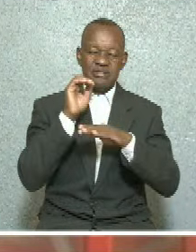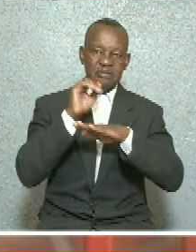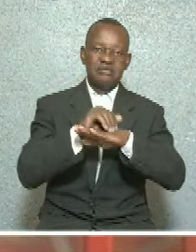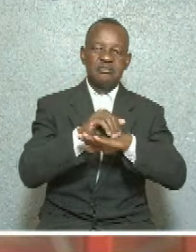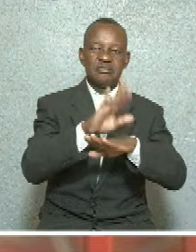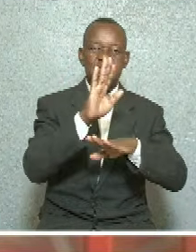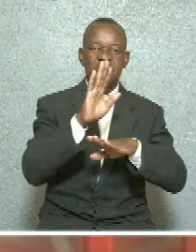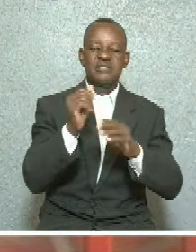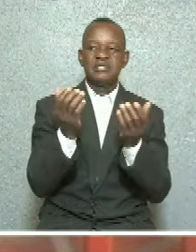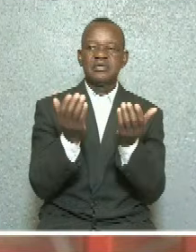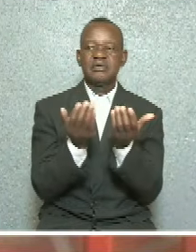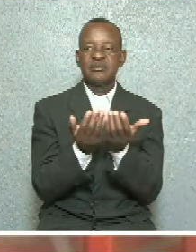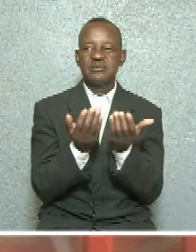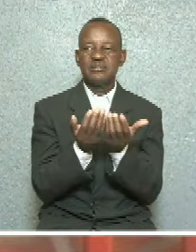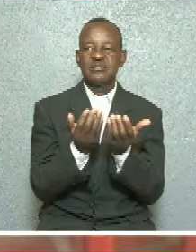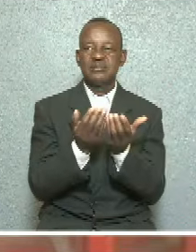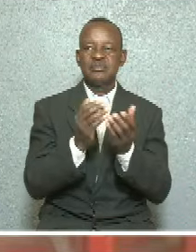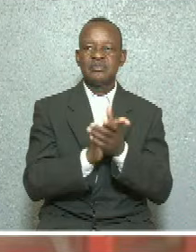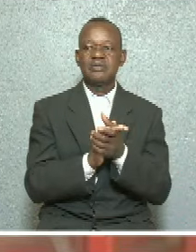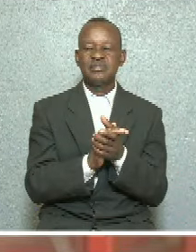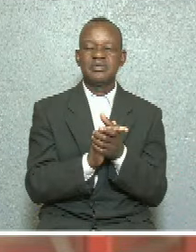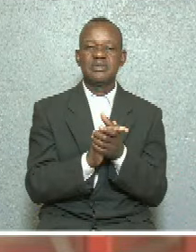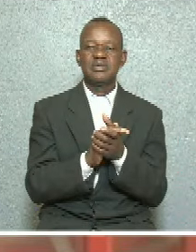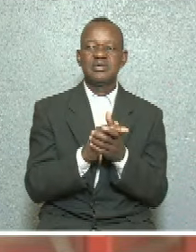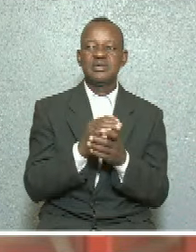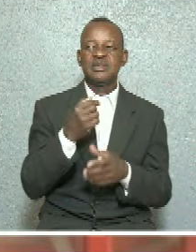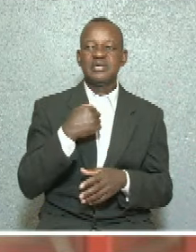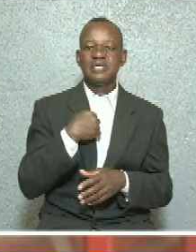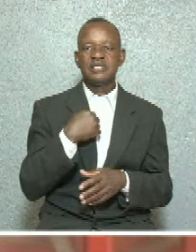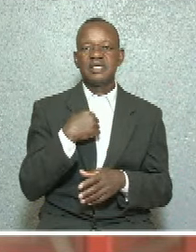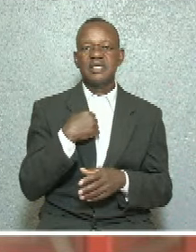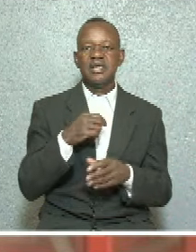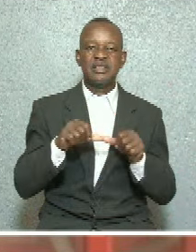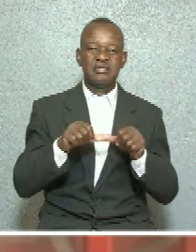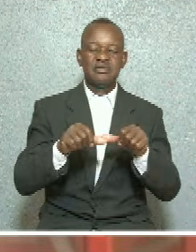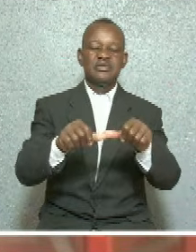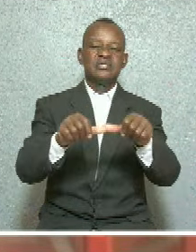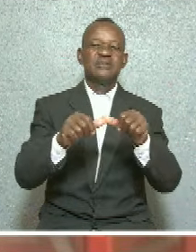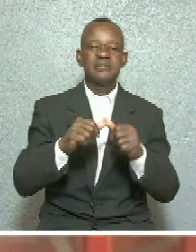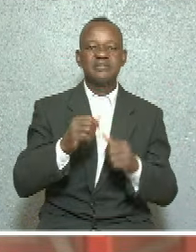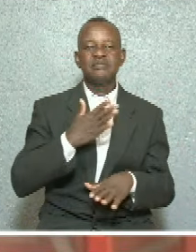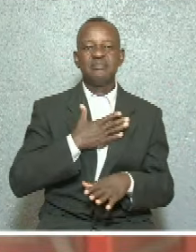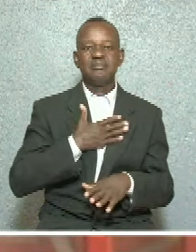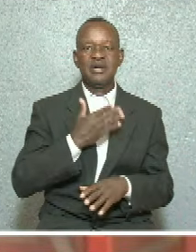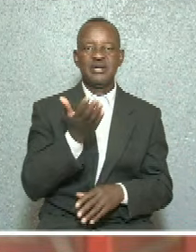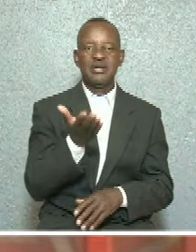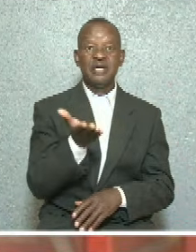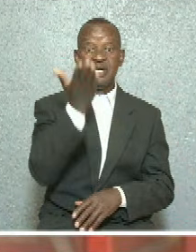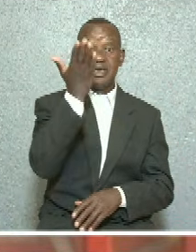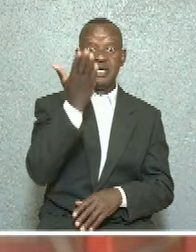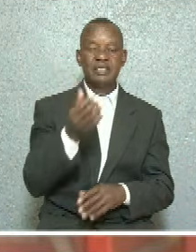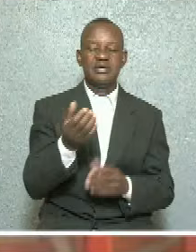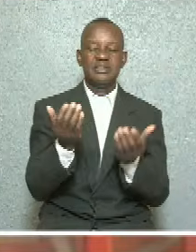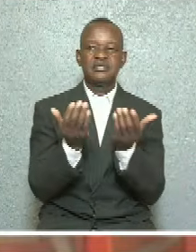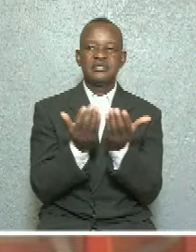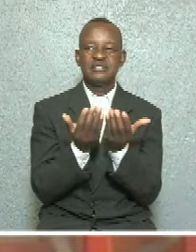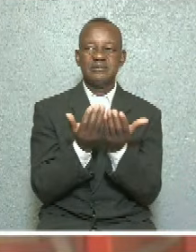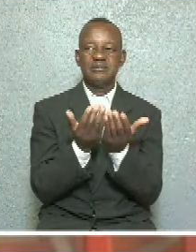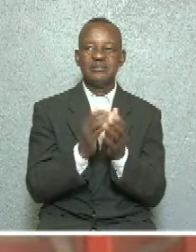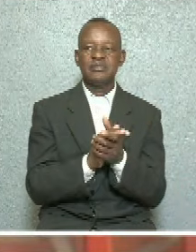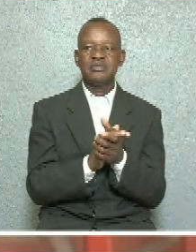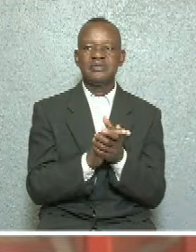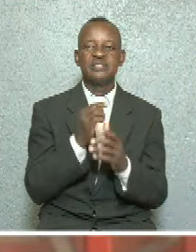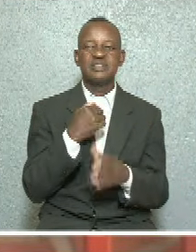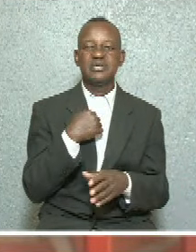Trust School, where, you know, I went for my high school, and during high school I picked up stuff of my interests such as art